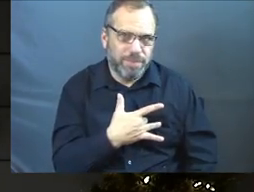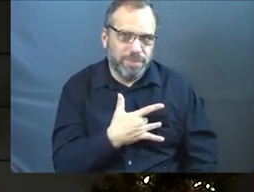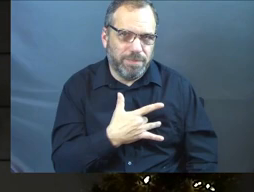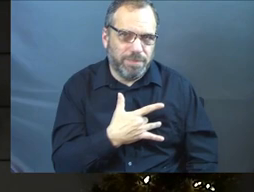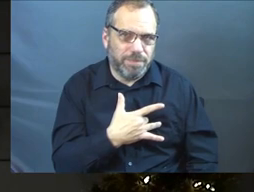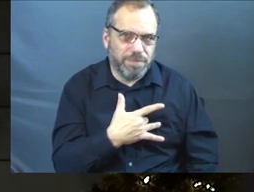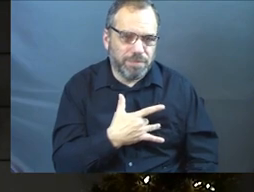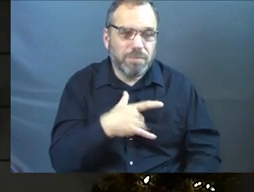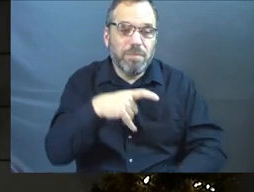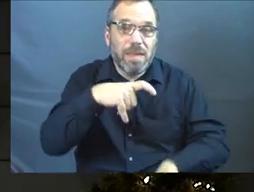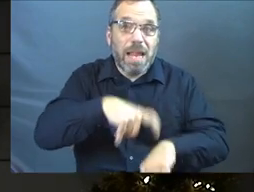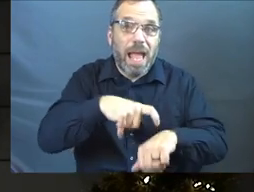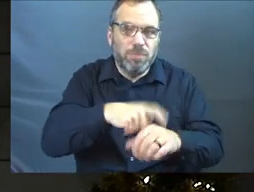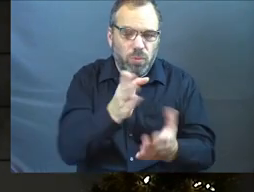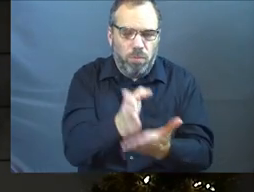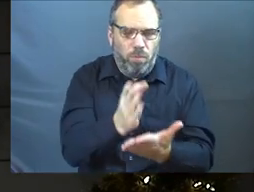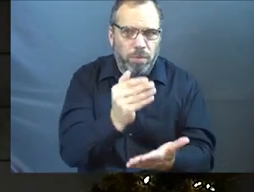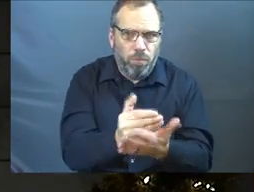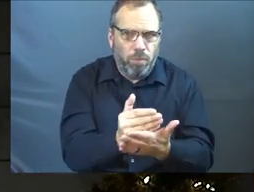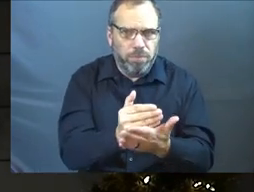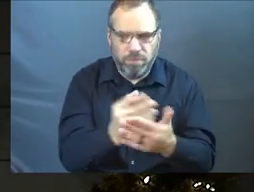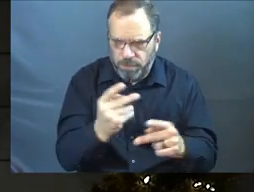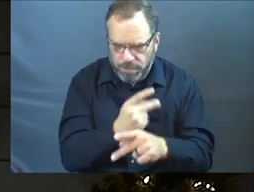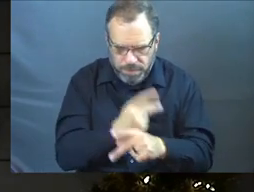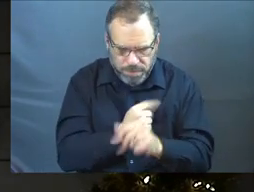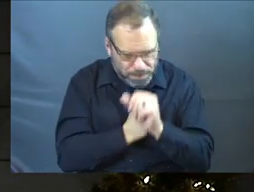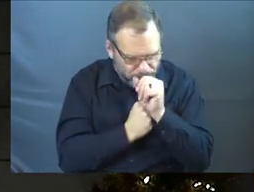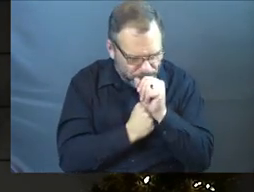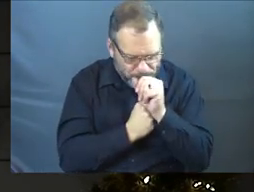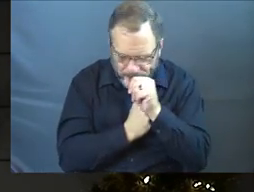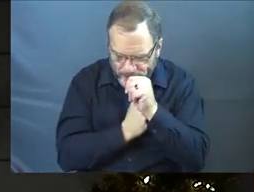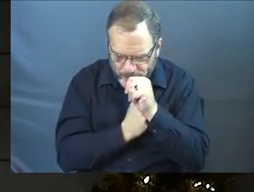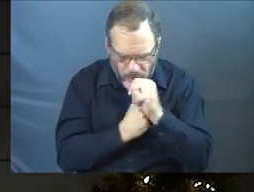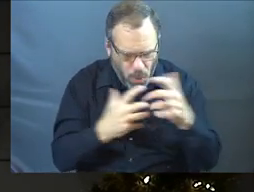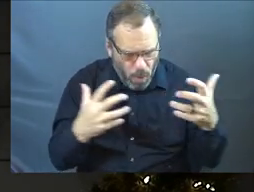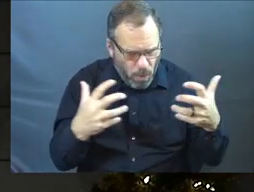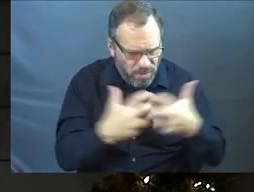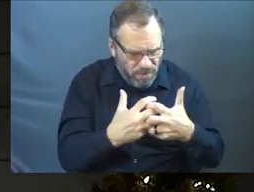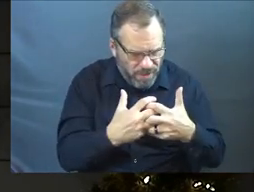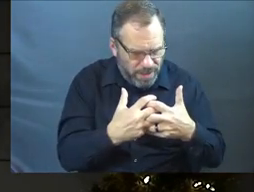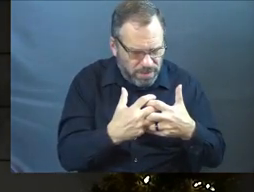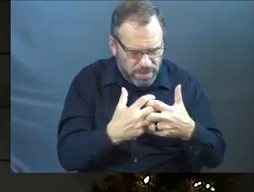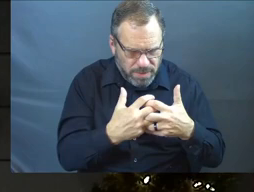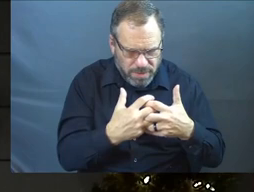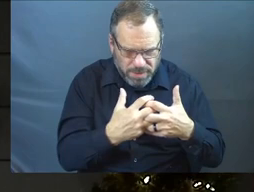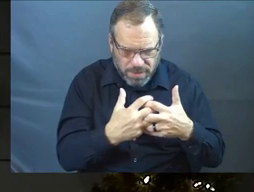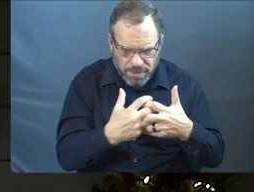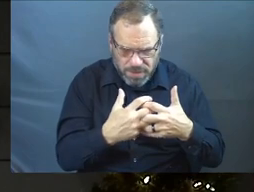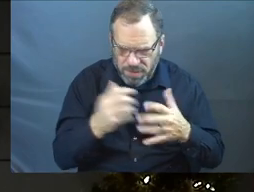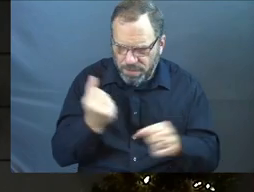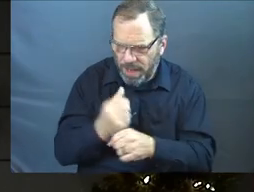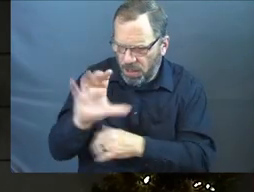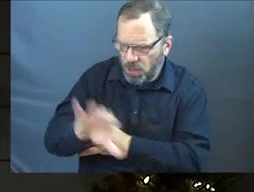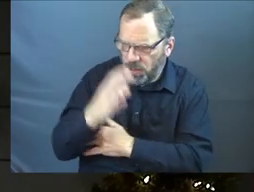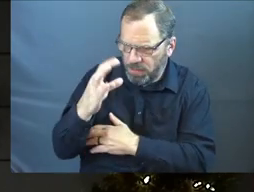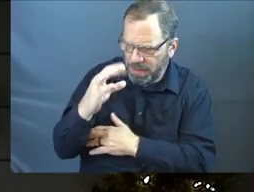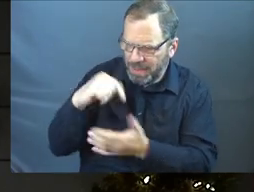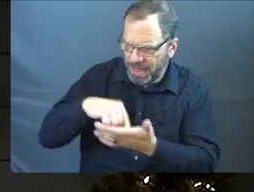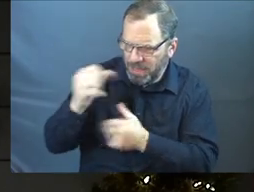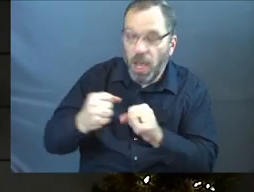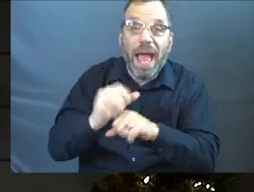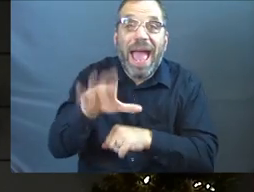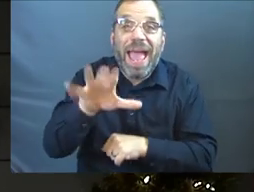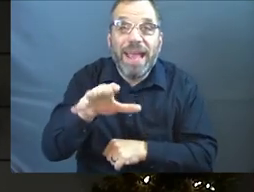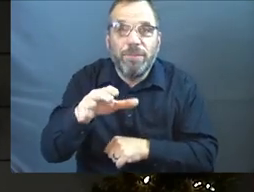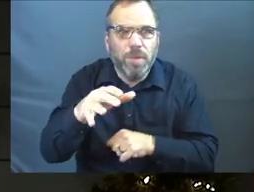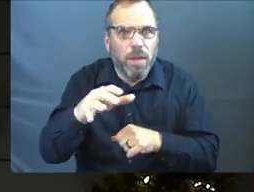It's time to budget out and figure out what's going to actually fit to make Christmas what God has called it to be this year. Because how many times